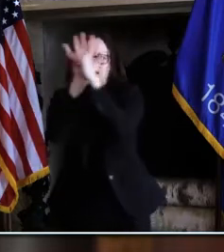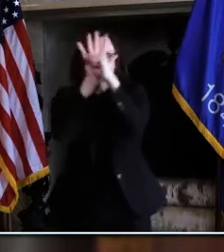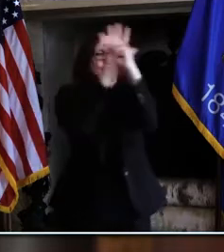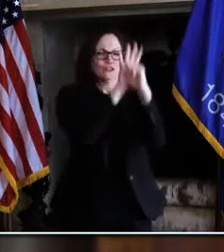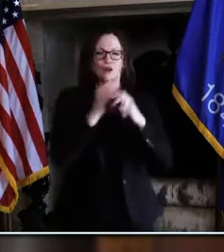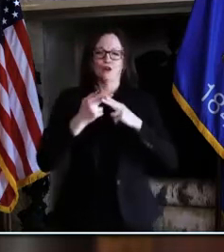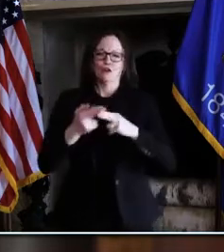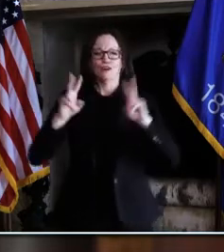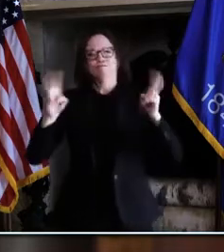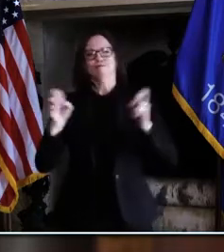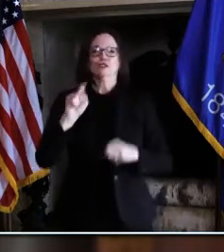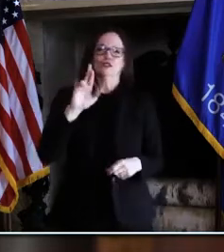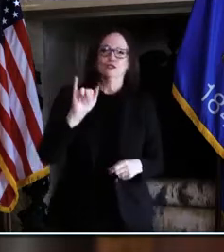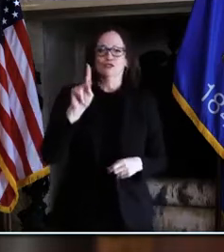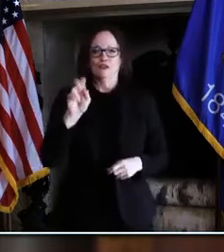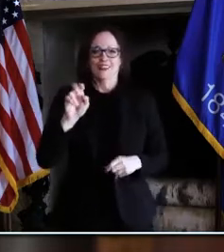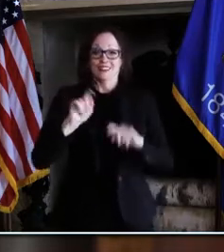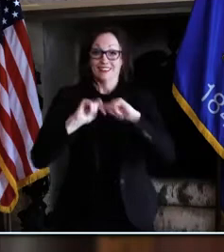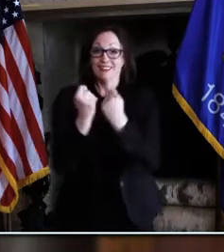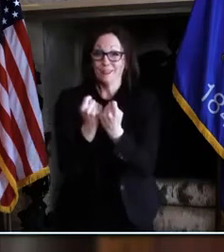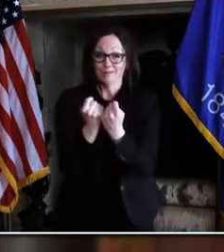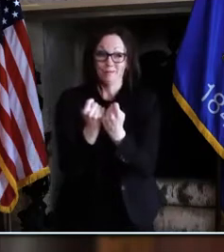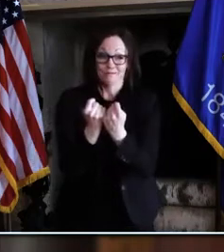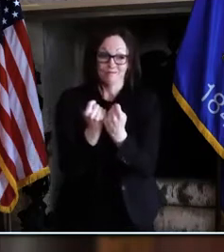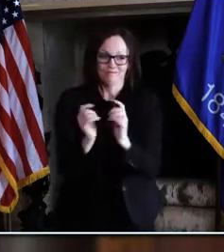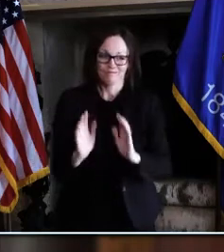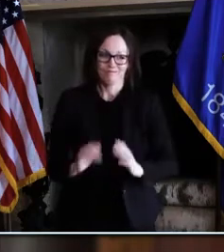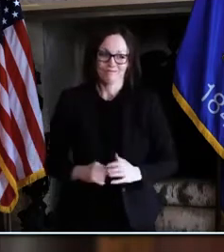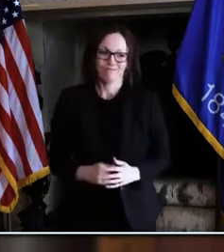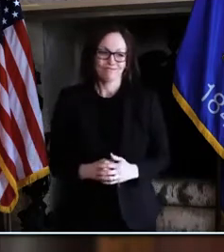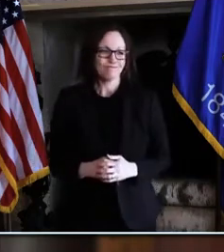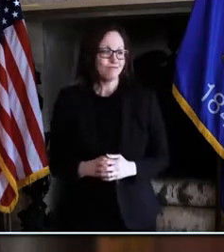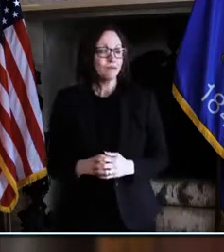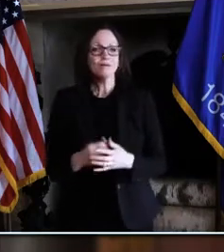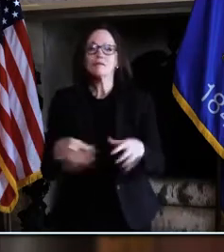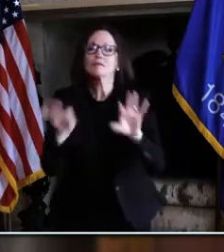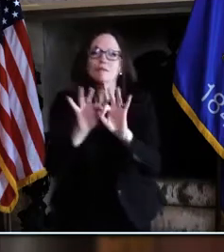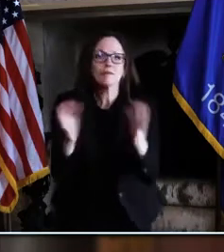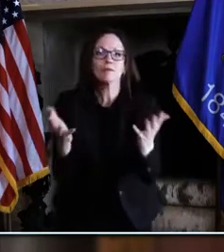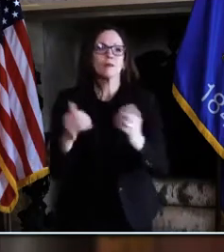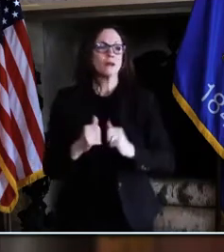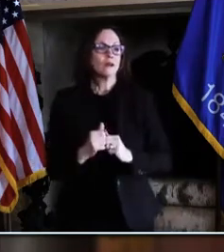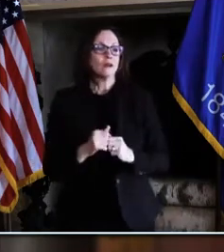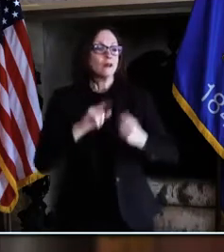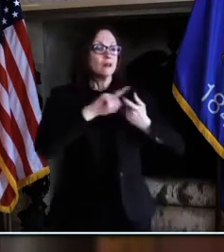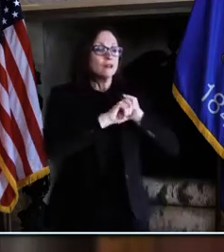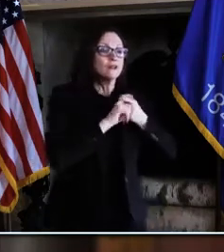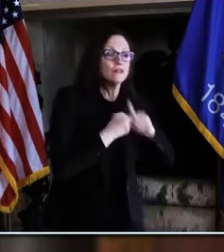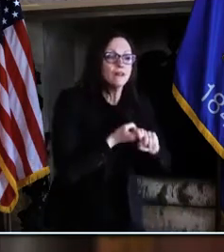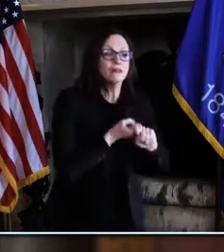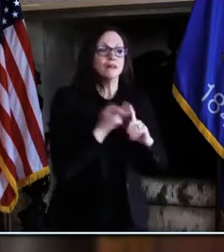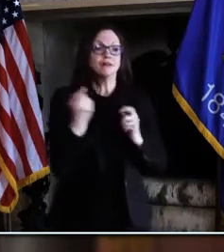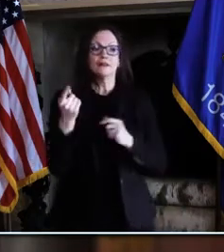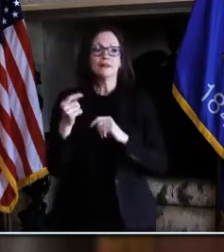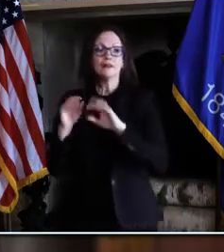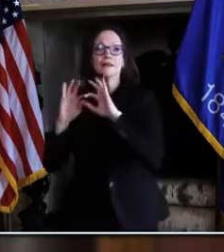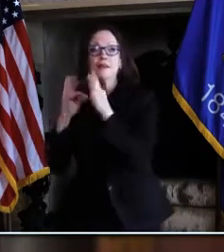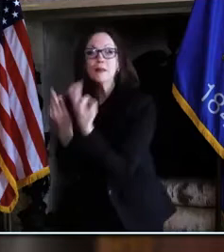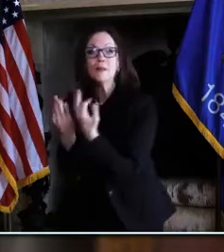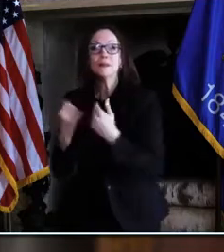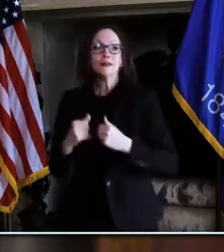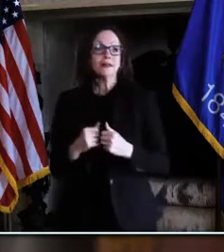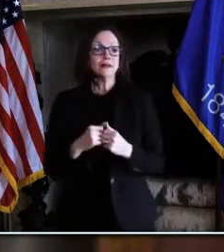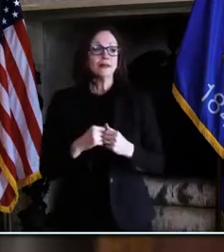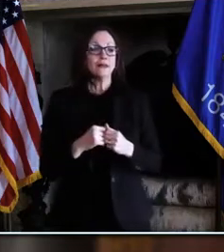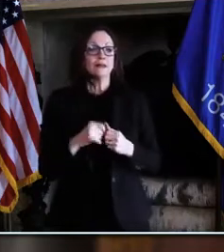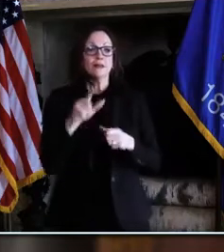think about how you and your friends and family are handling Safer at Home. This is hard. Humans are social beings. We're not